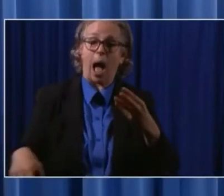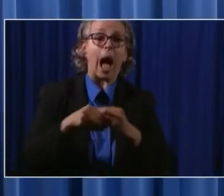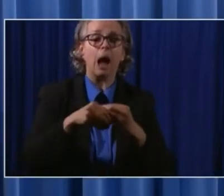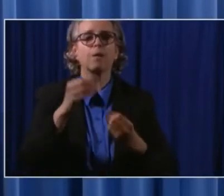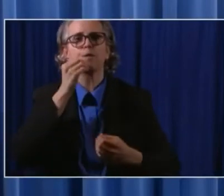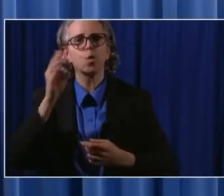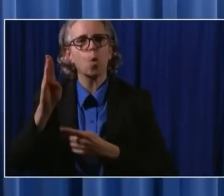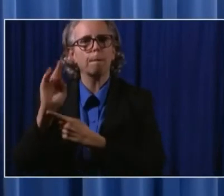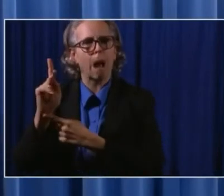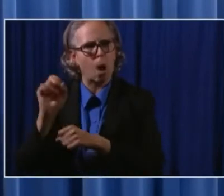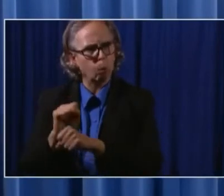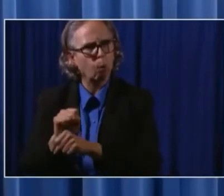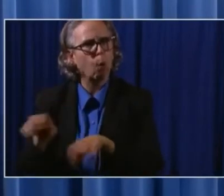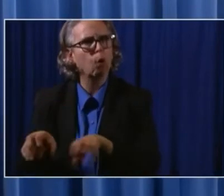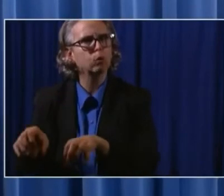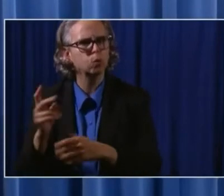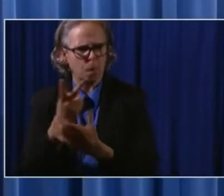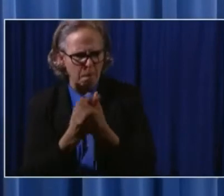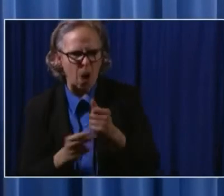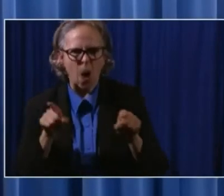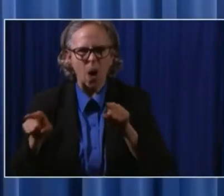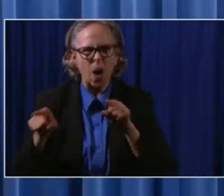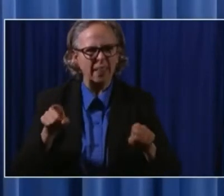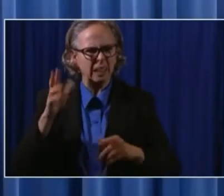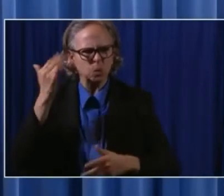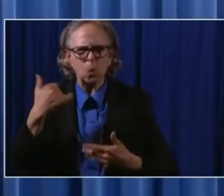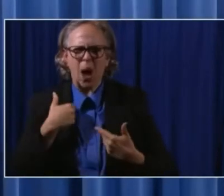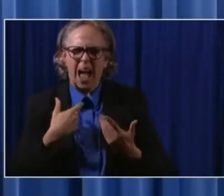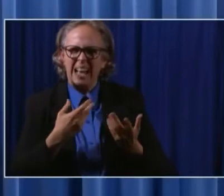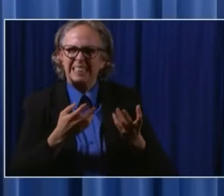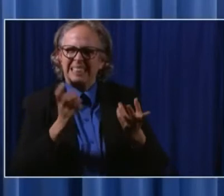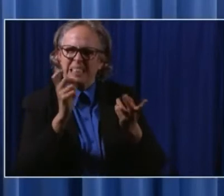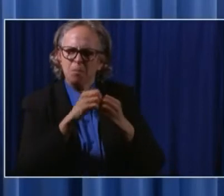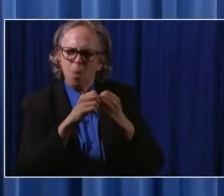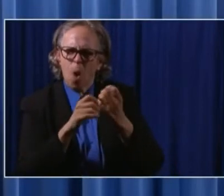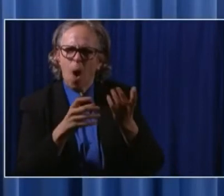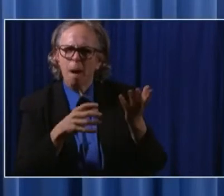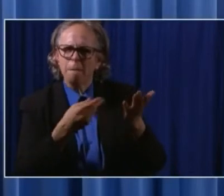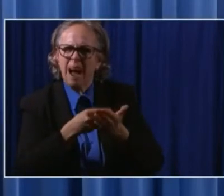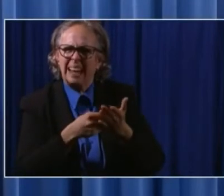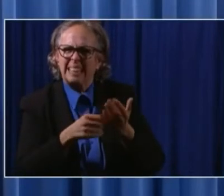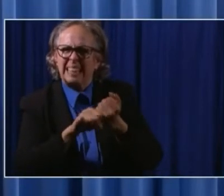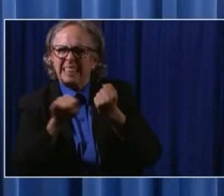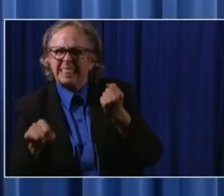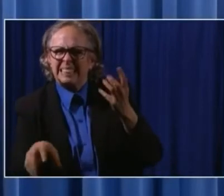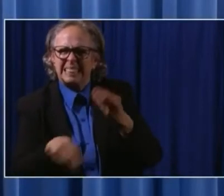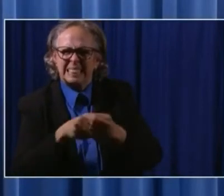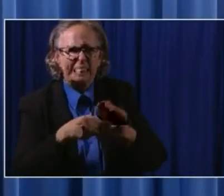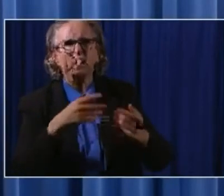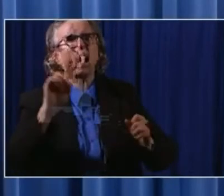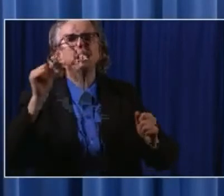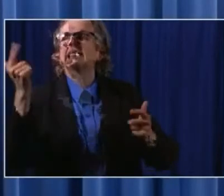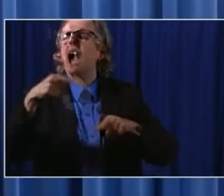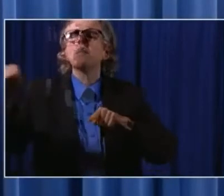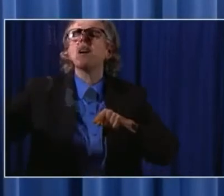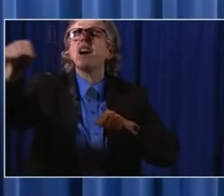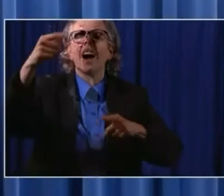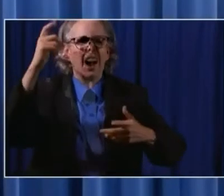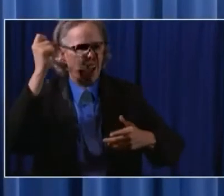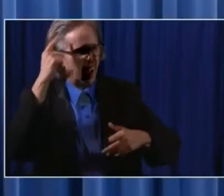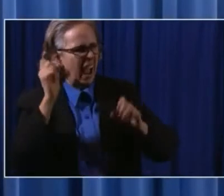the extension, as many governors have, for the federal government to continue to pay for the Guard. We have made a decision